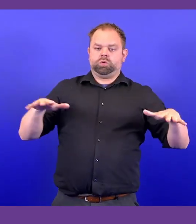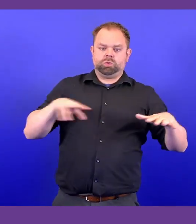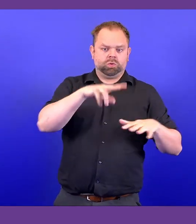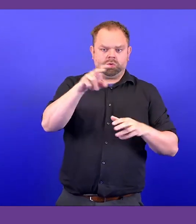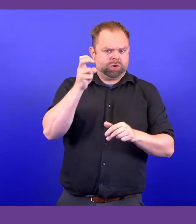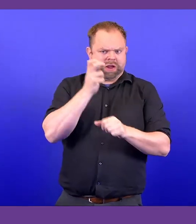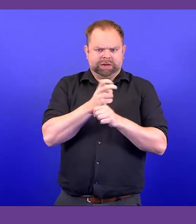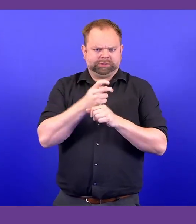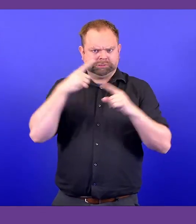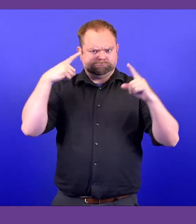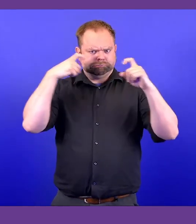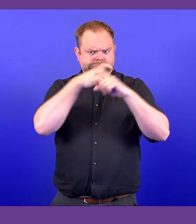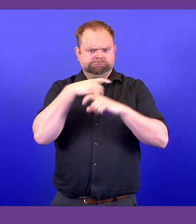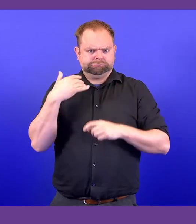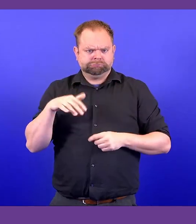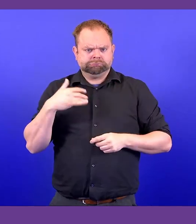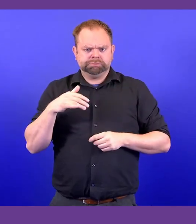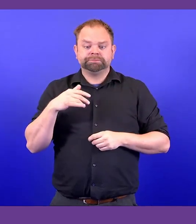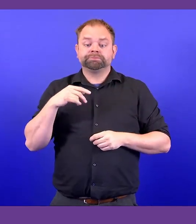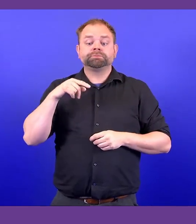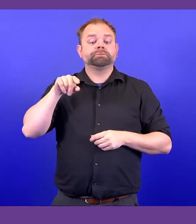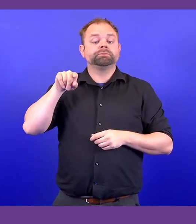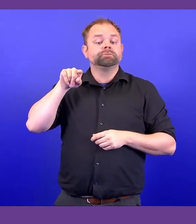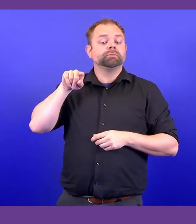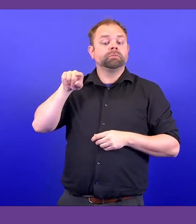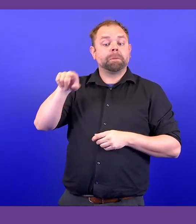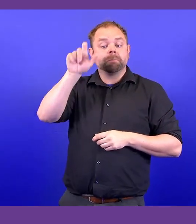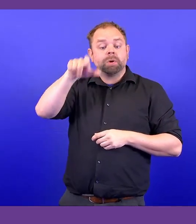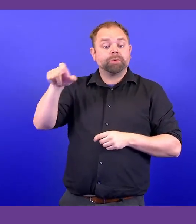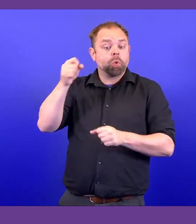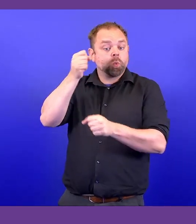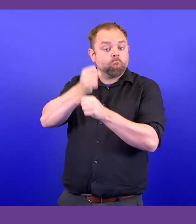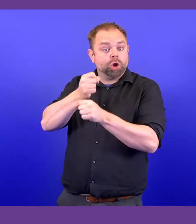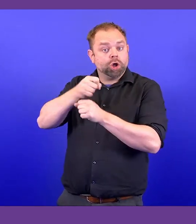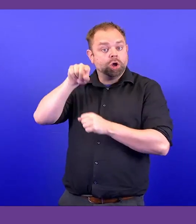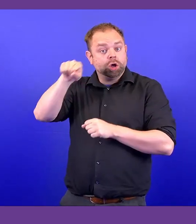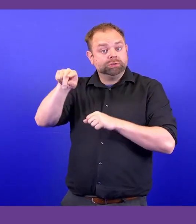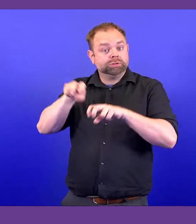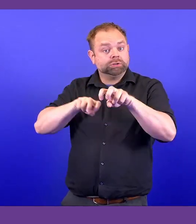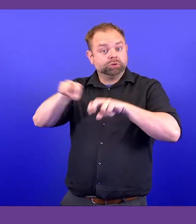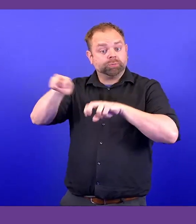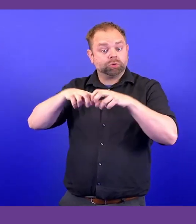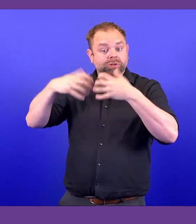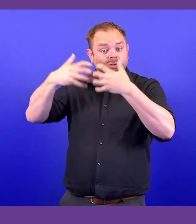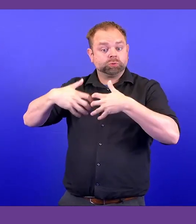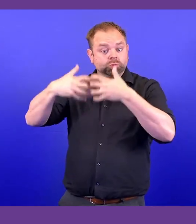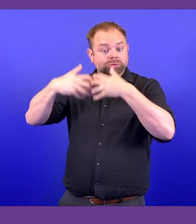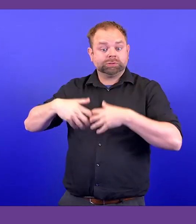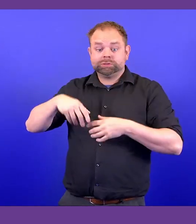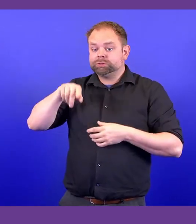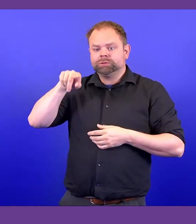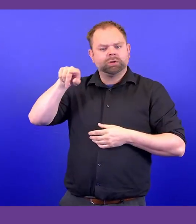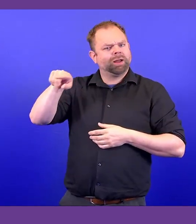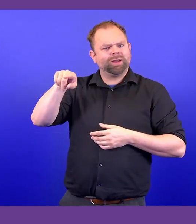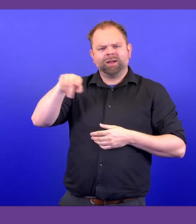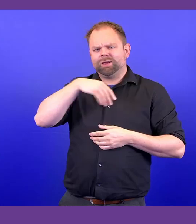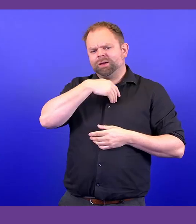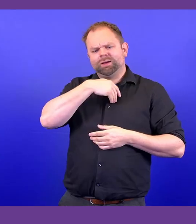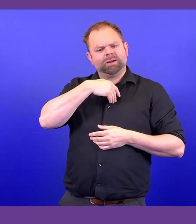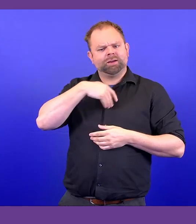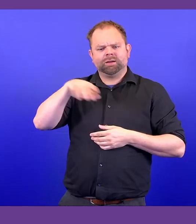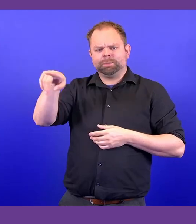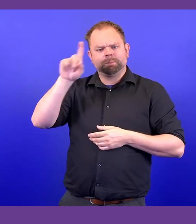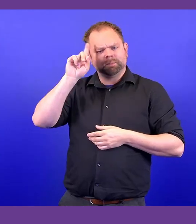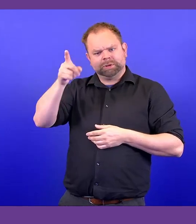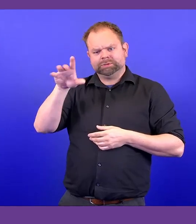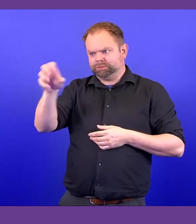from wayfinding within their own airports and stations, because they know where things are. You need to bring in a complete stranger